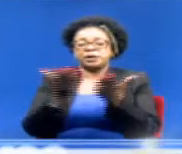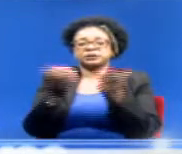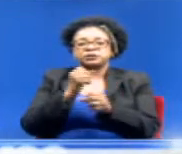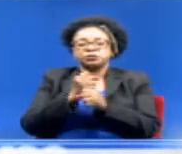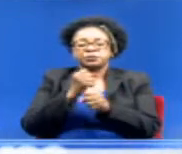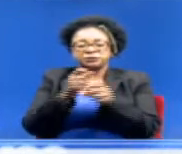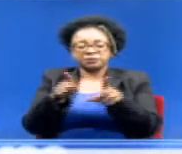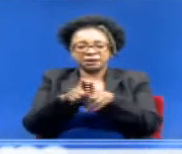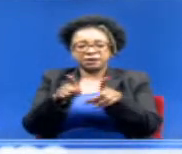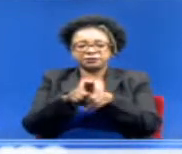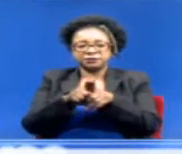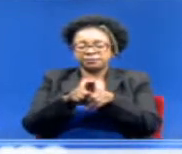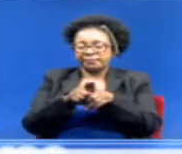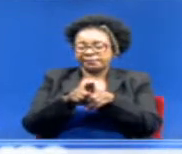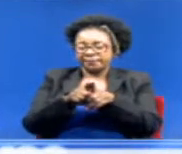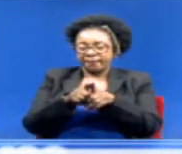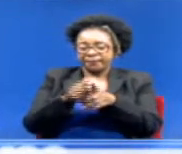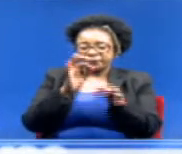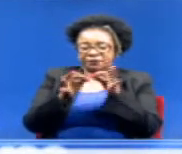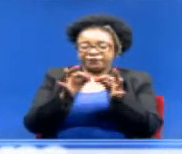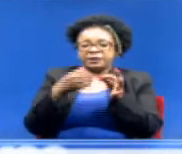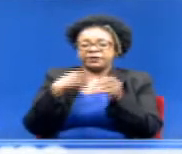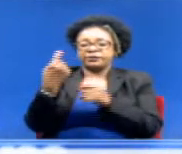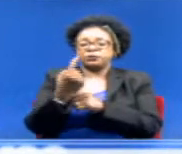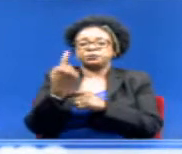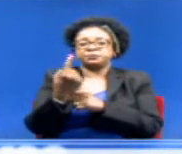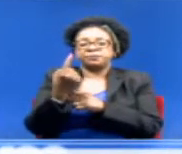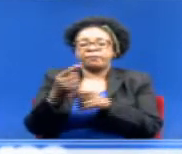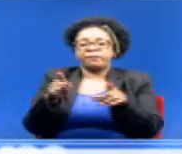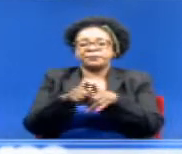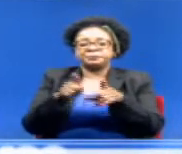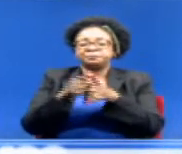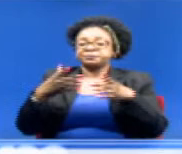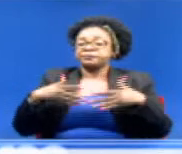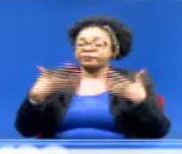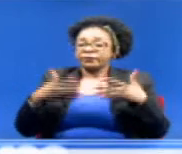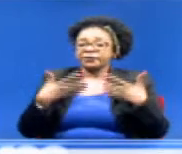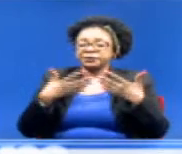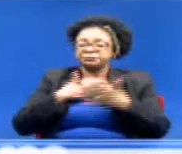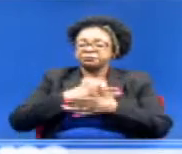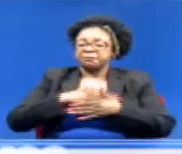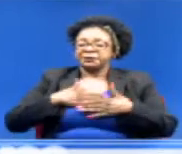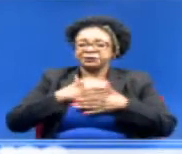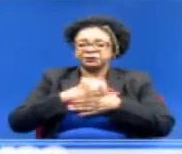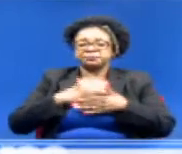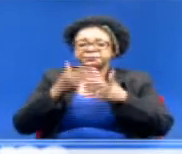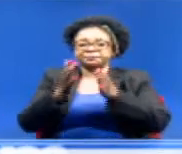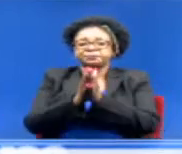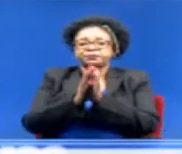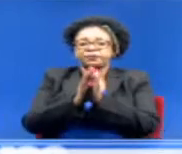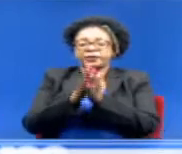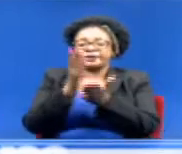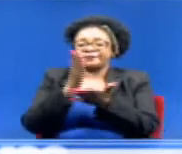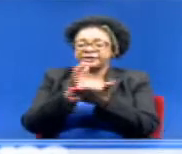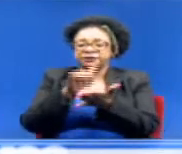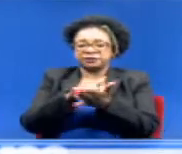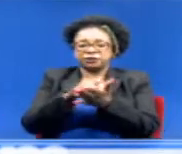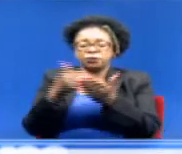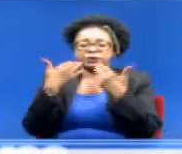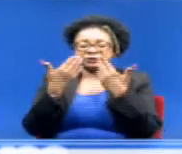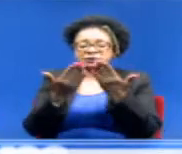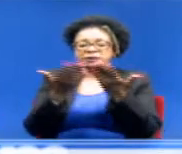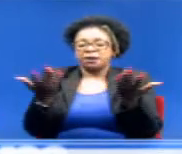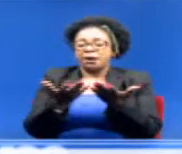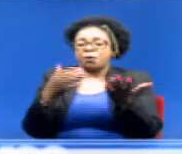a standalone. And I am happy and pleased with the fact that you will see all our